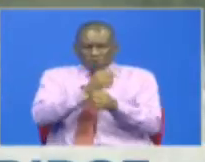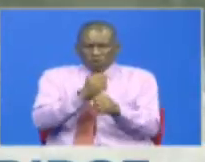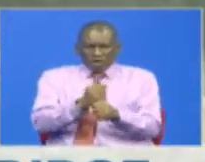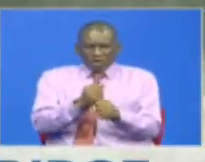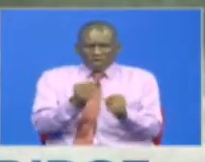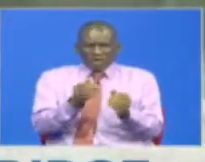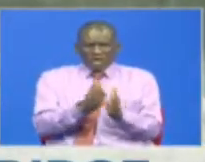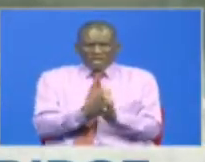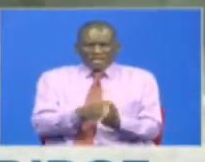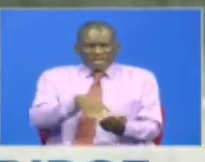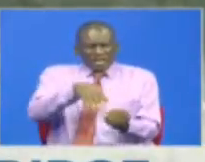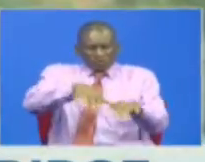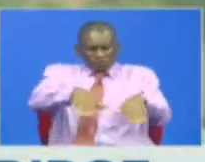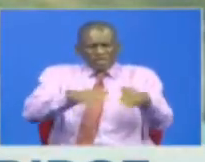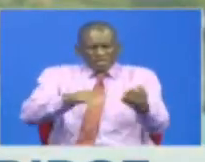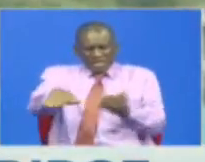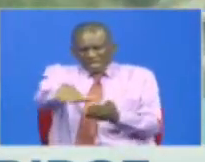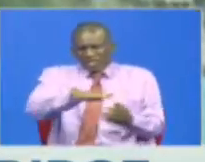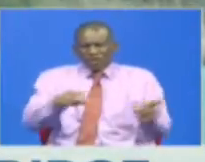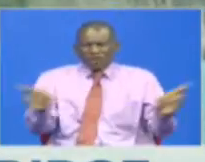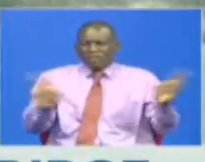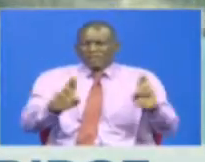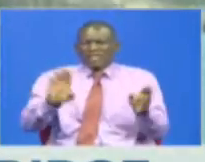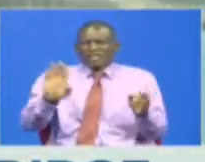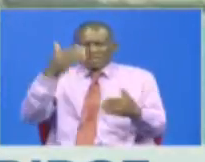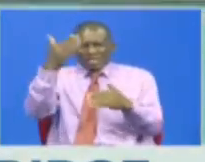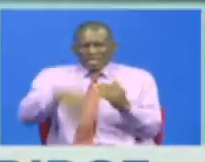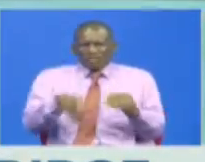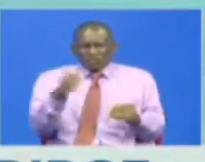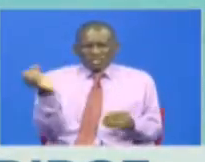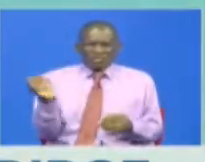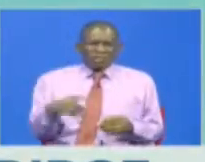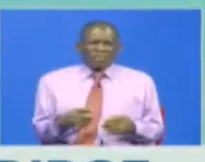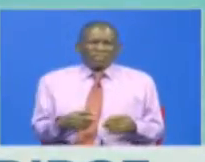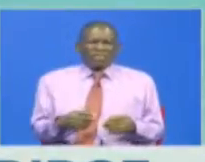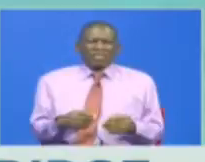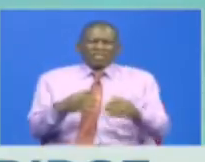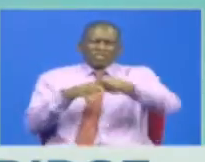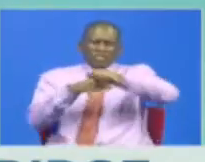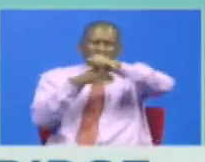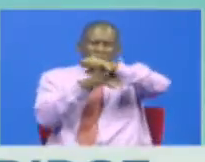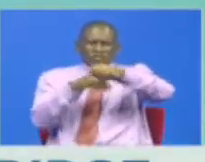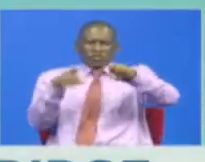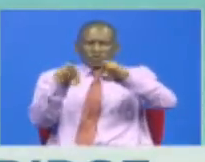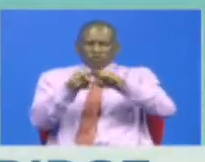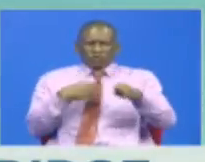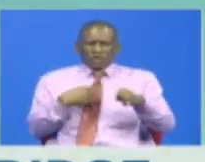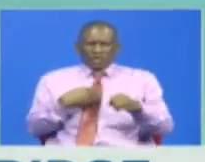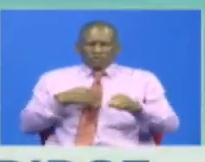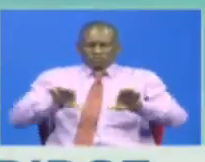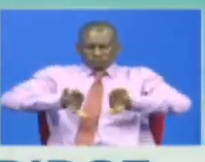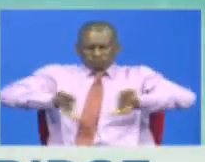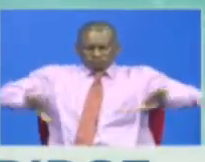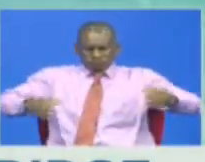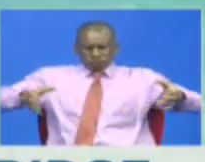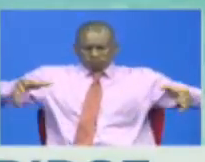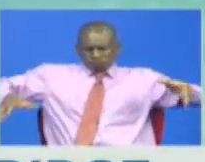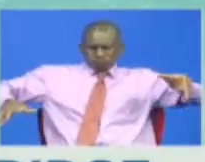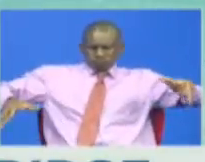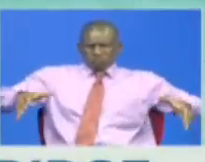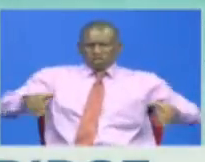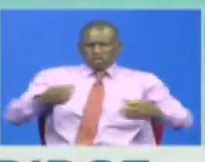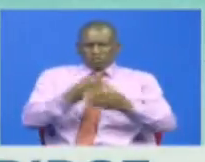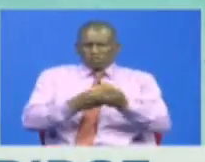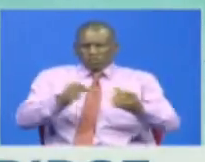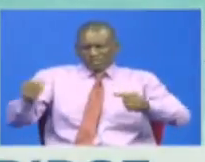holding area is set to be complete by the end of this month. The bridge will also have guardrails that will be installed on either side